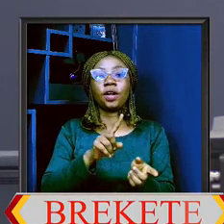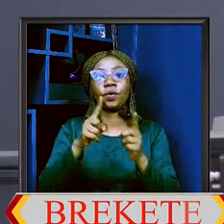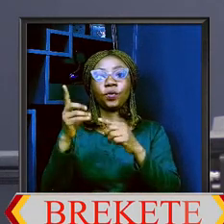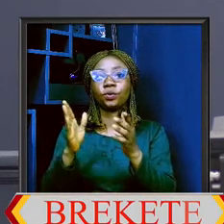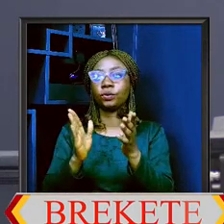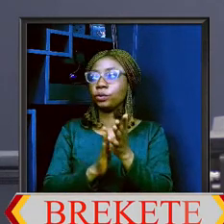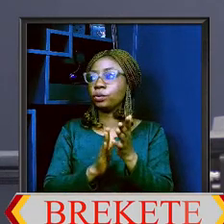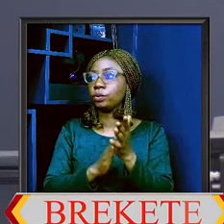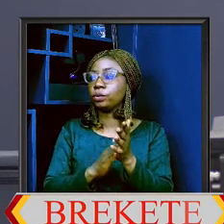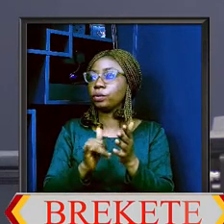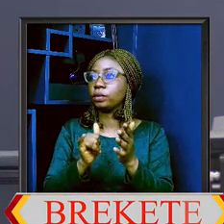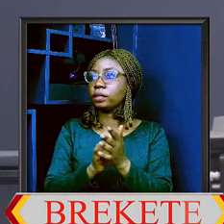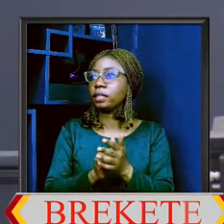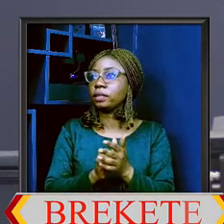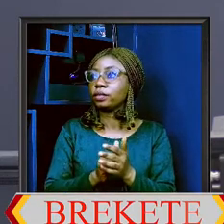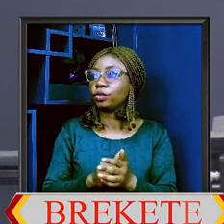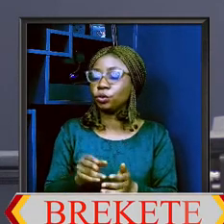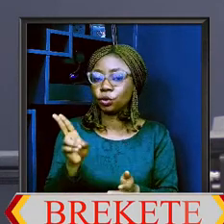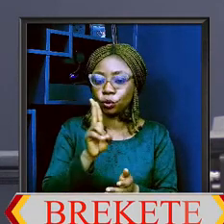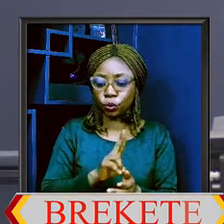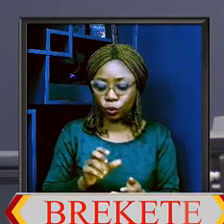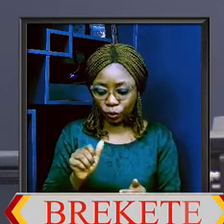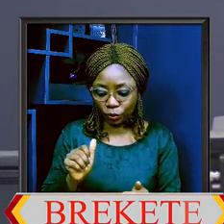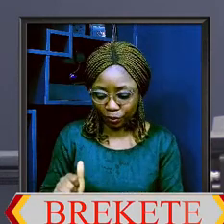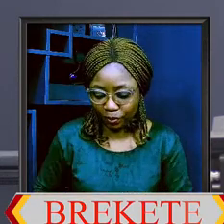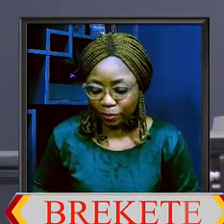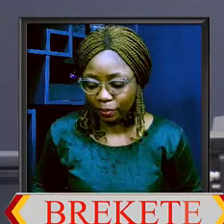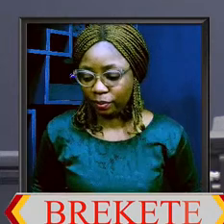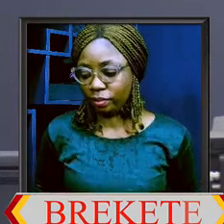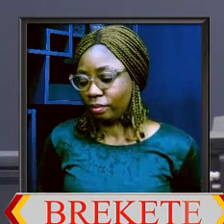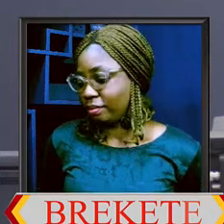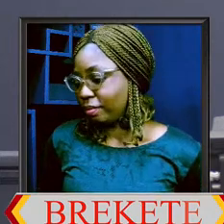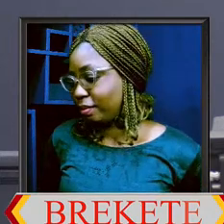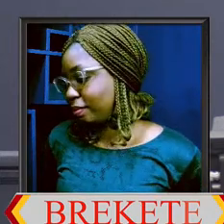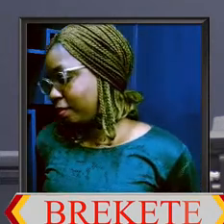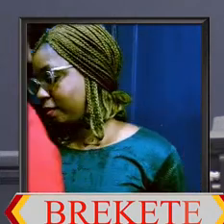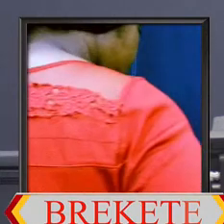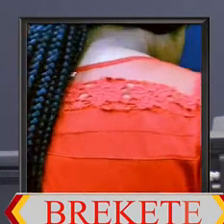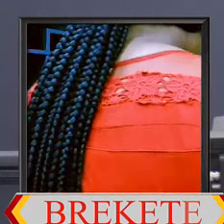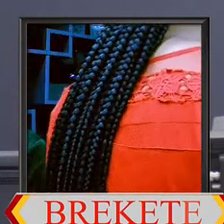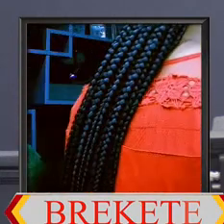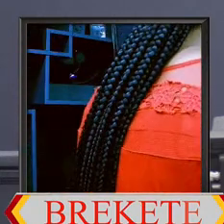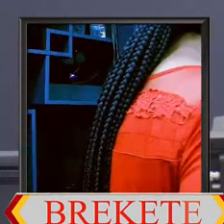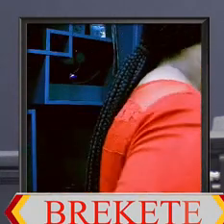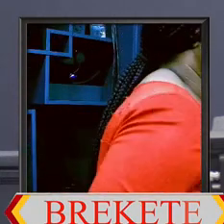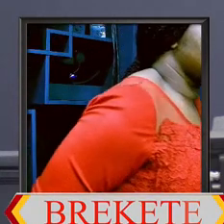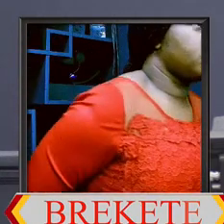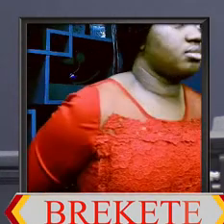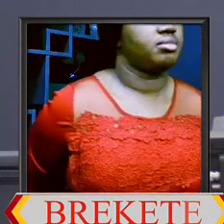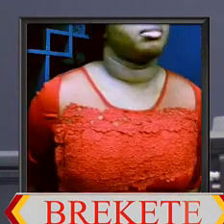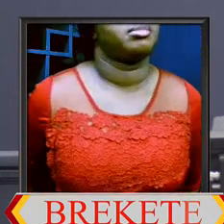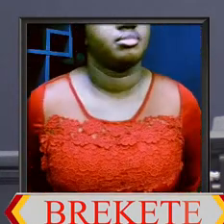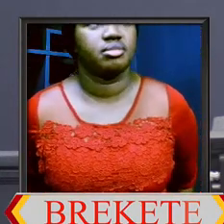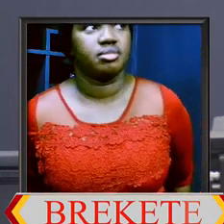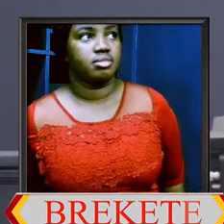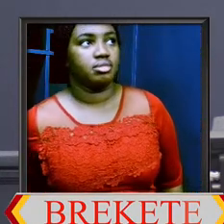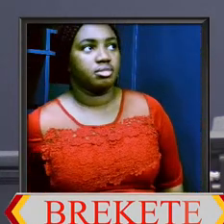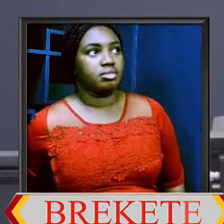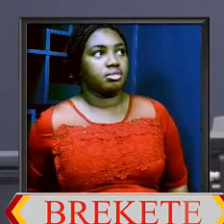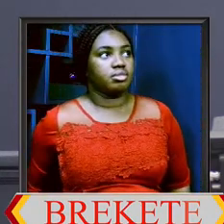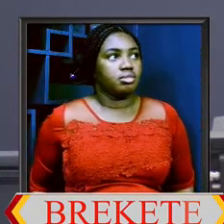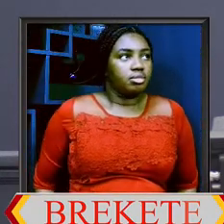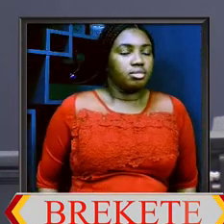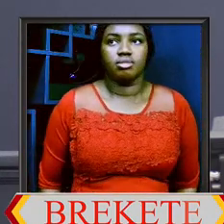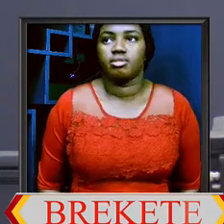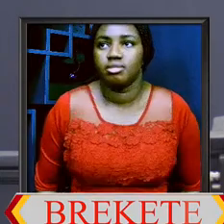scho where Academy we know they shout we know they talk may God bless all of this is